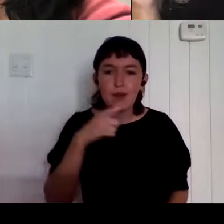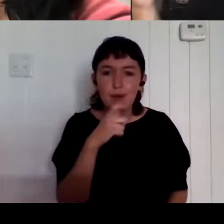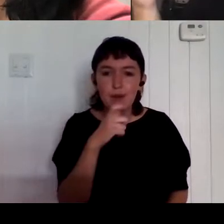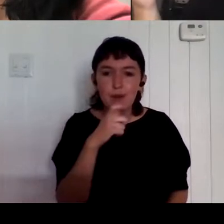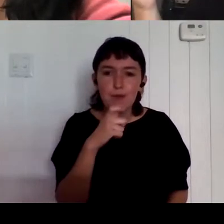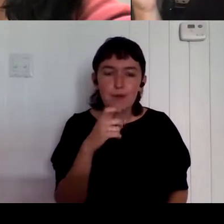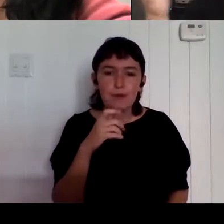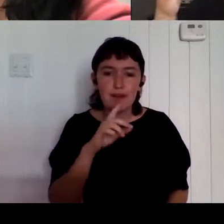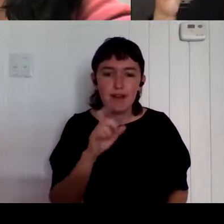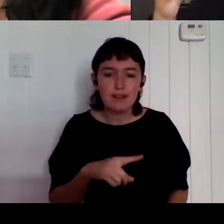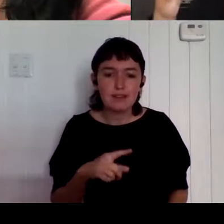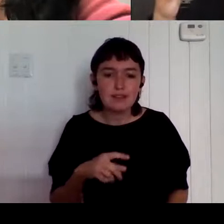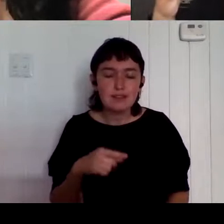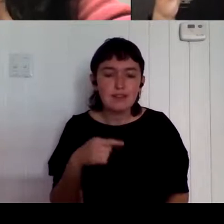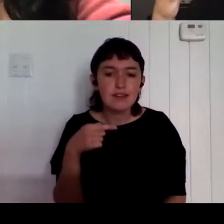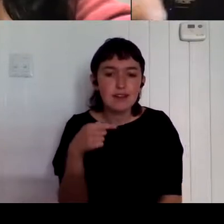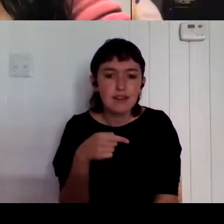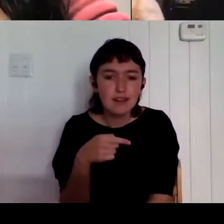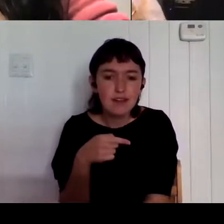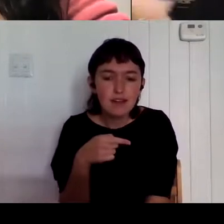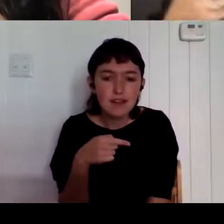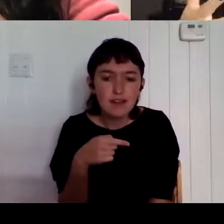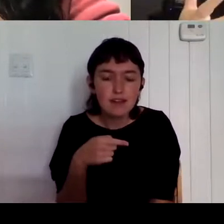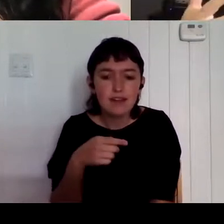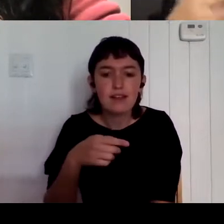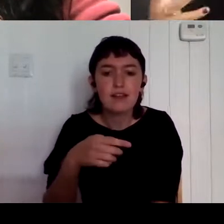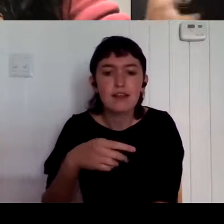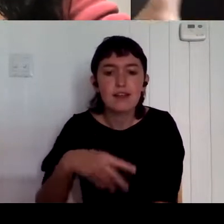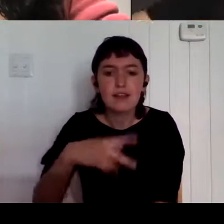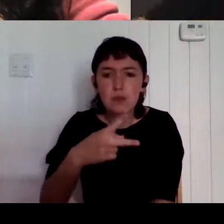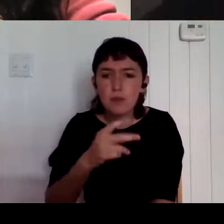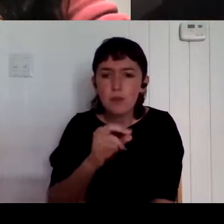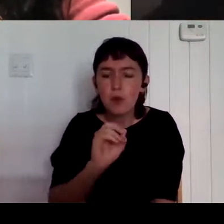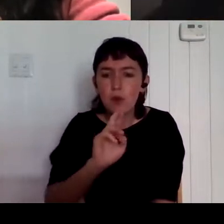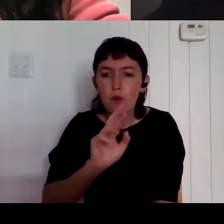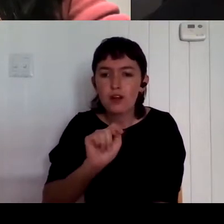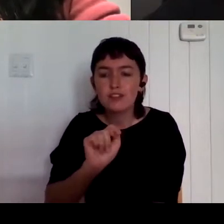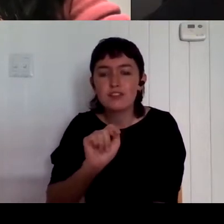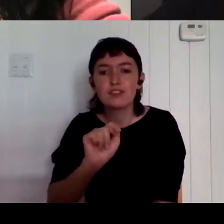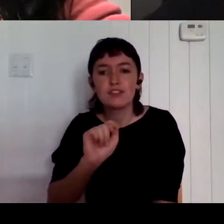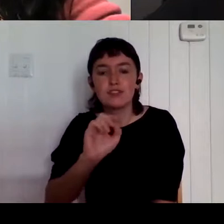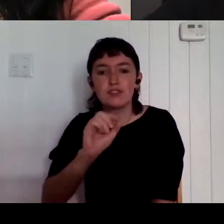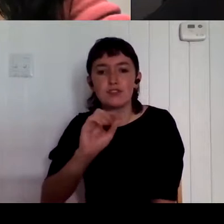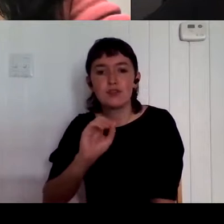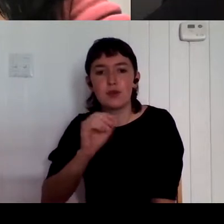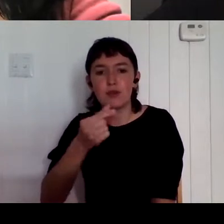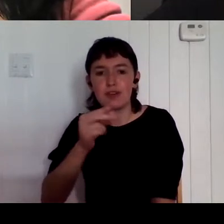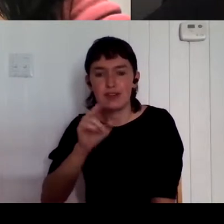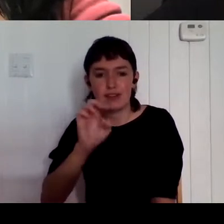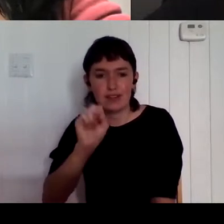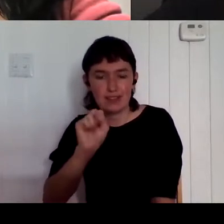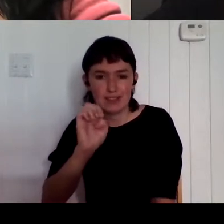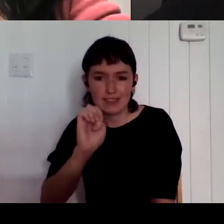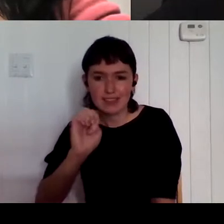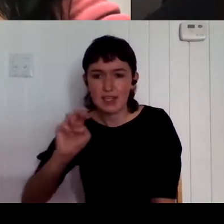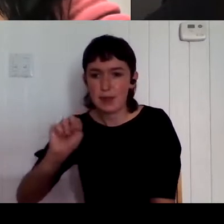Portuguese men are, are they jellyfish? Are they not jellyfish? What is their deal? So I was like in,